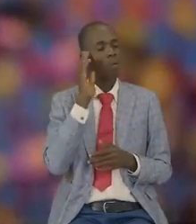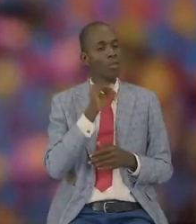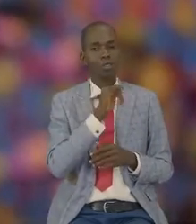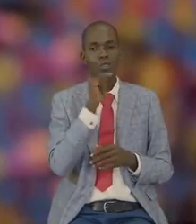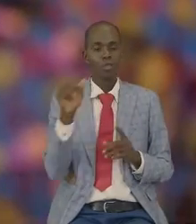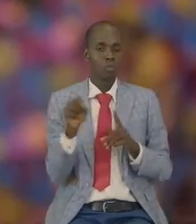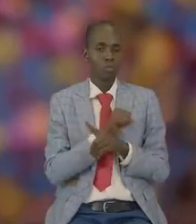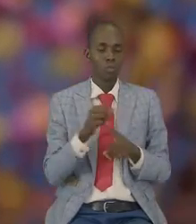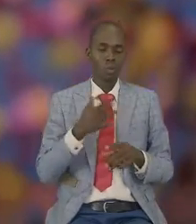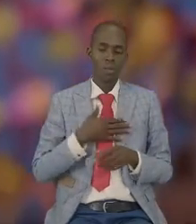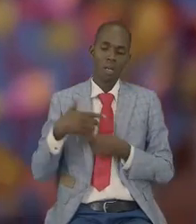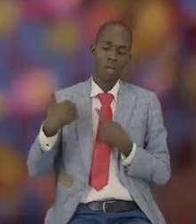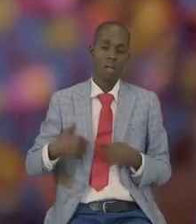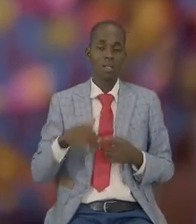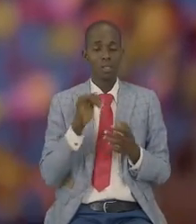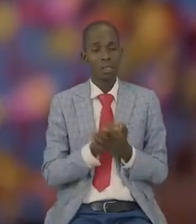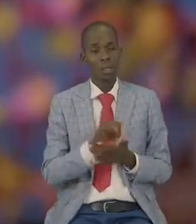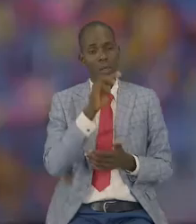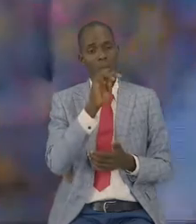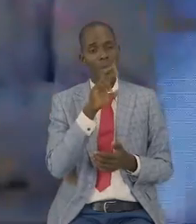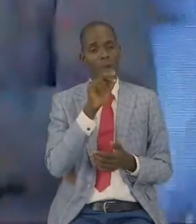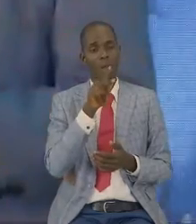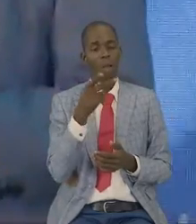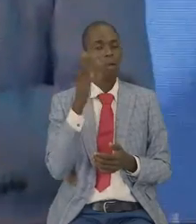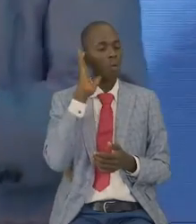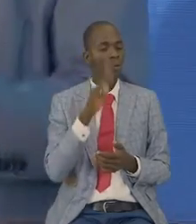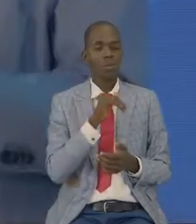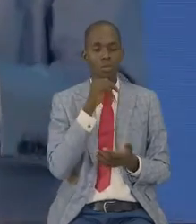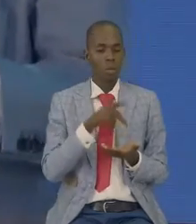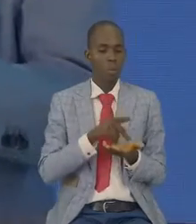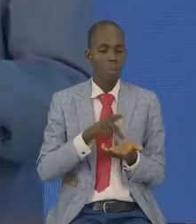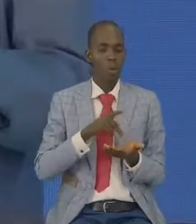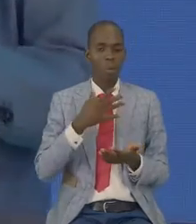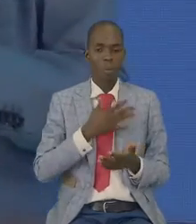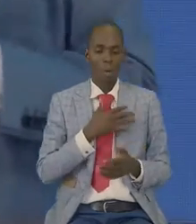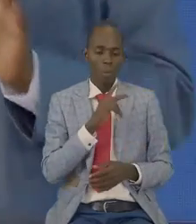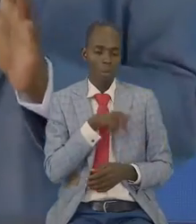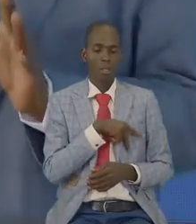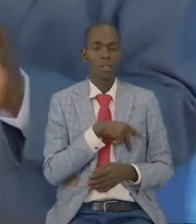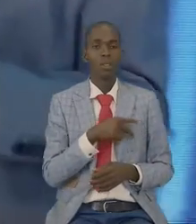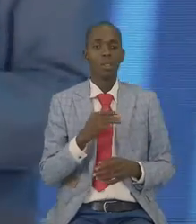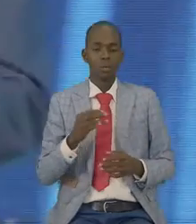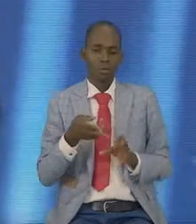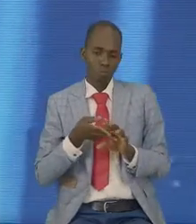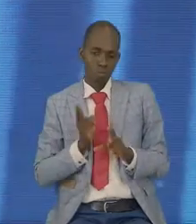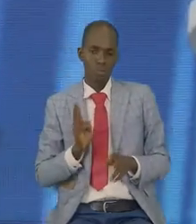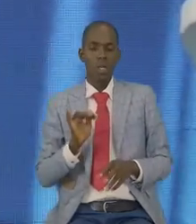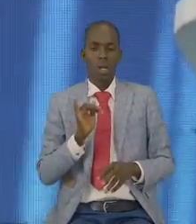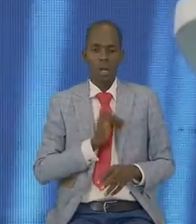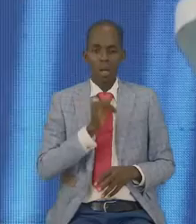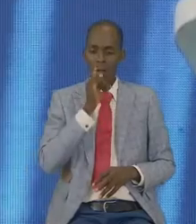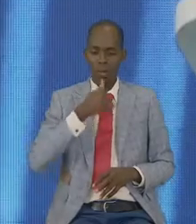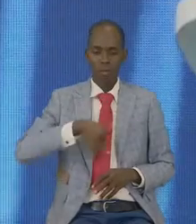Mara will not poison my personality. I step back. I am still who I